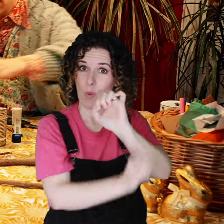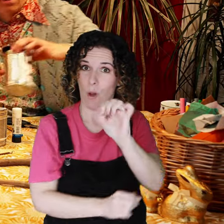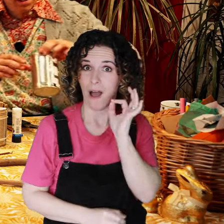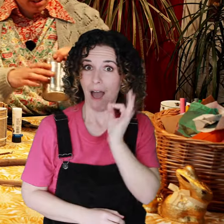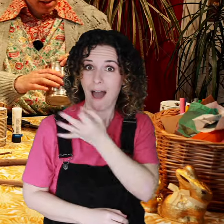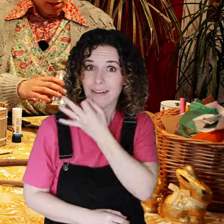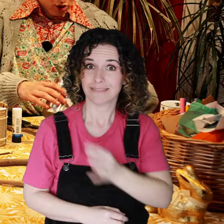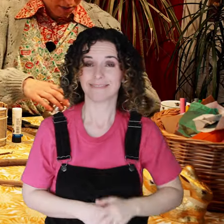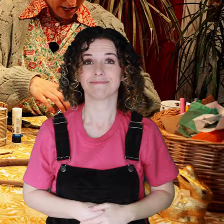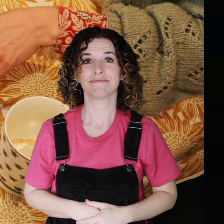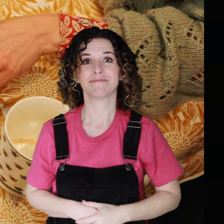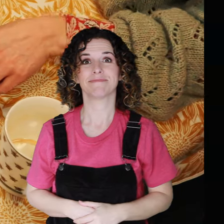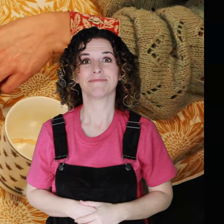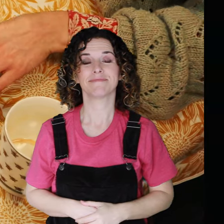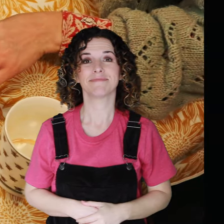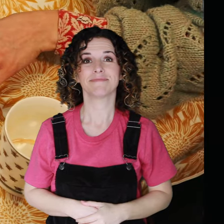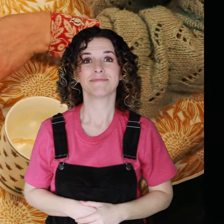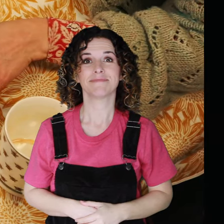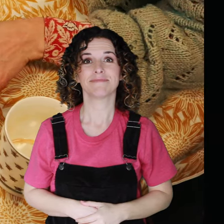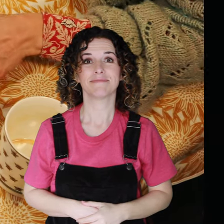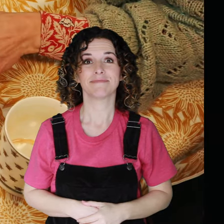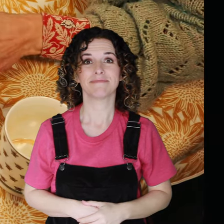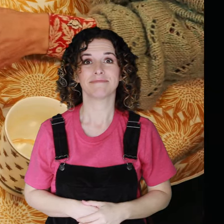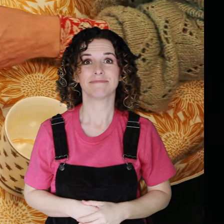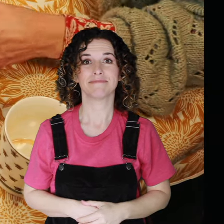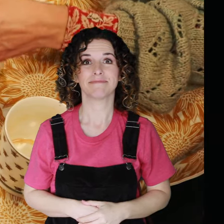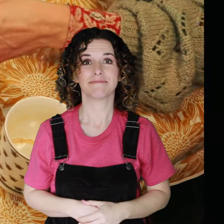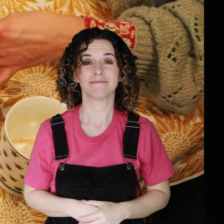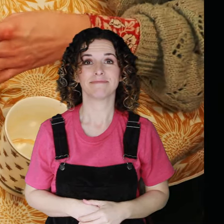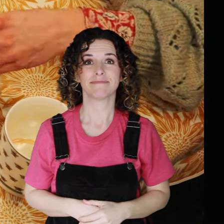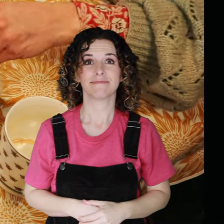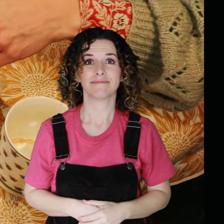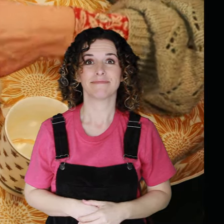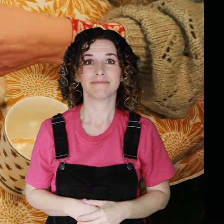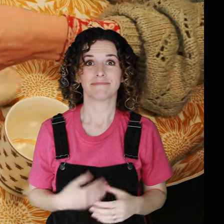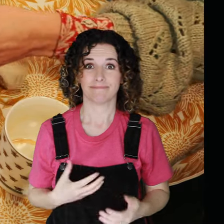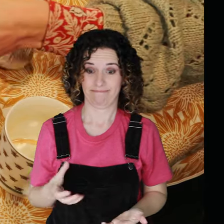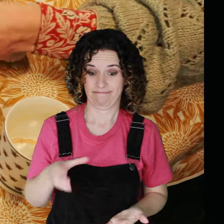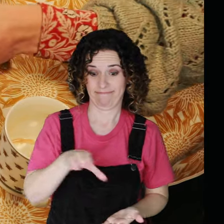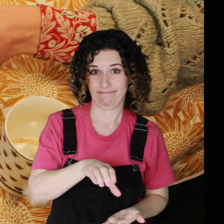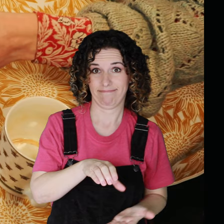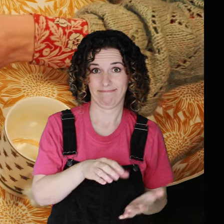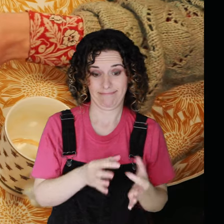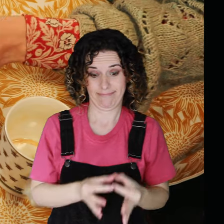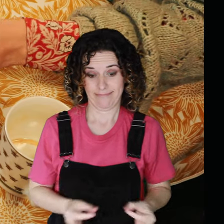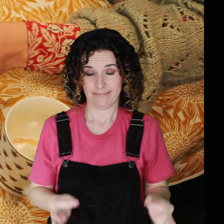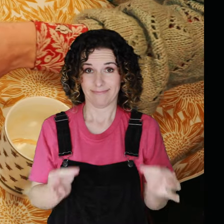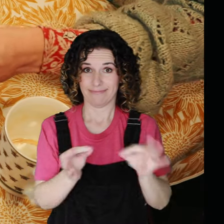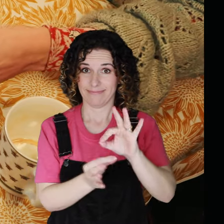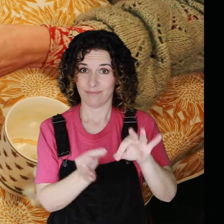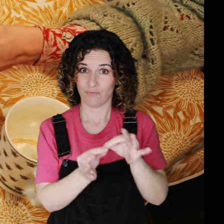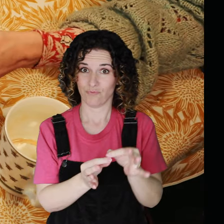that? Yes, please. So I'm going to lie it on its side and tie a piece of string round.